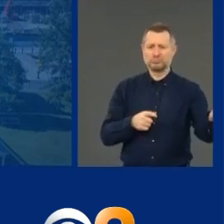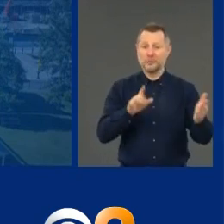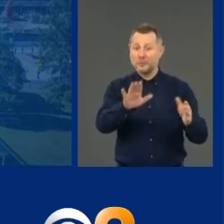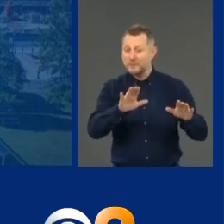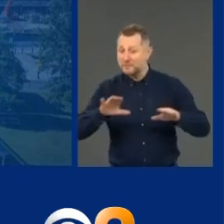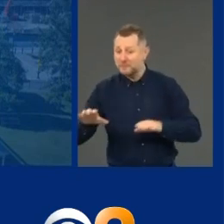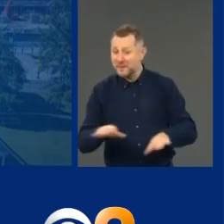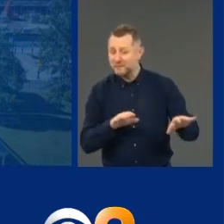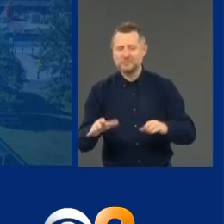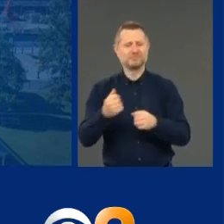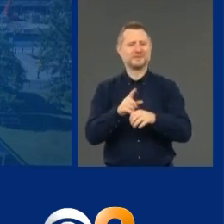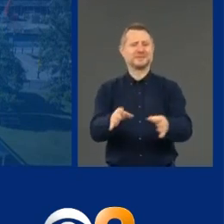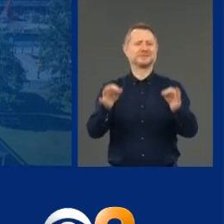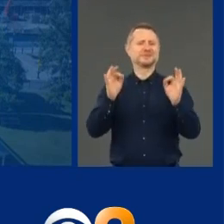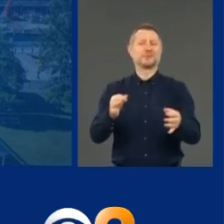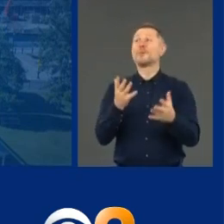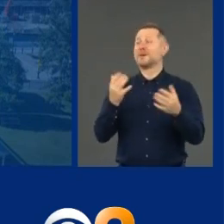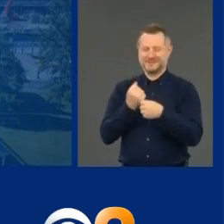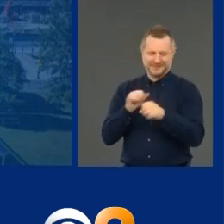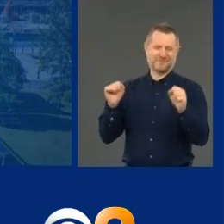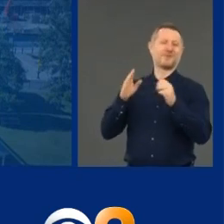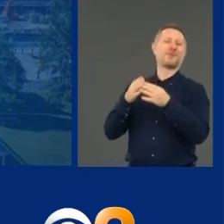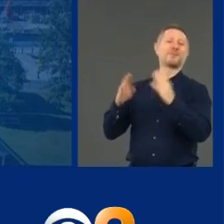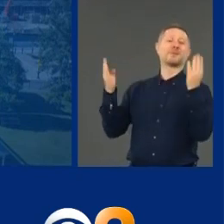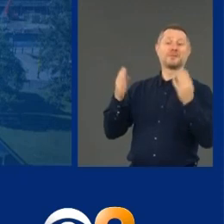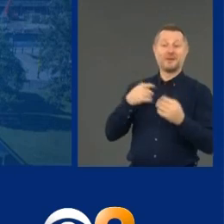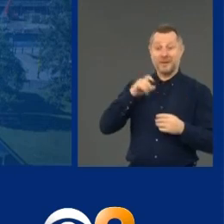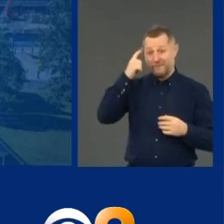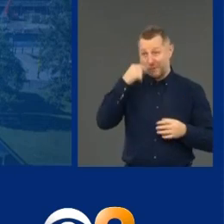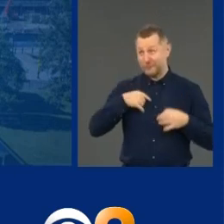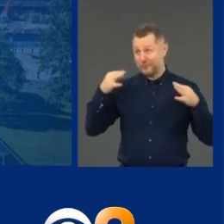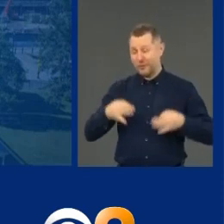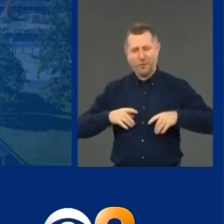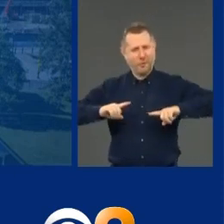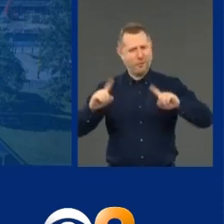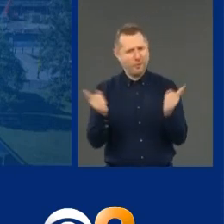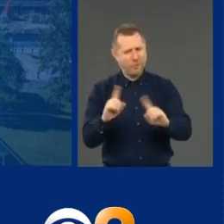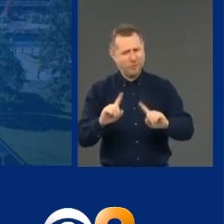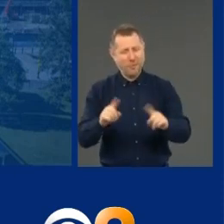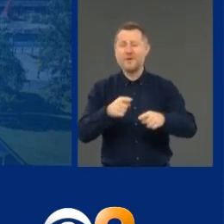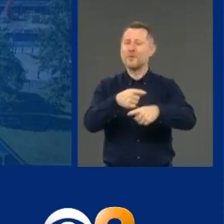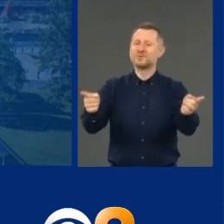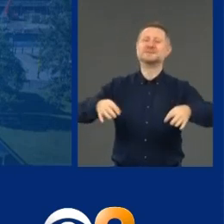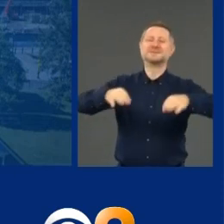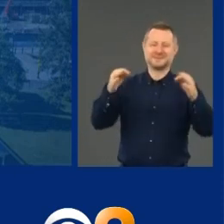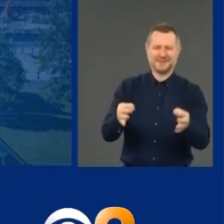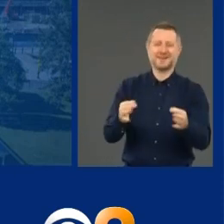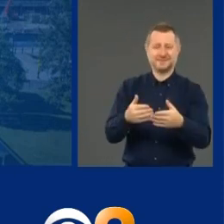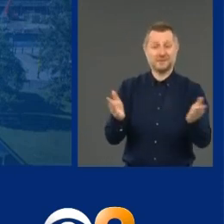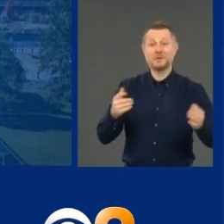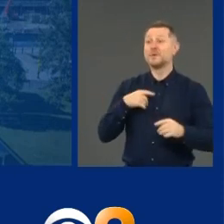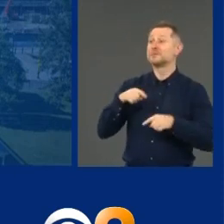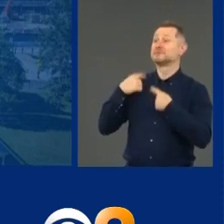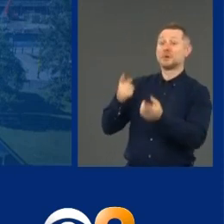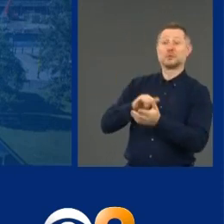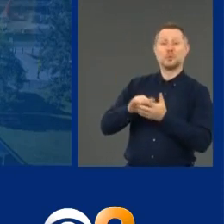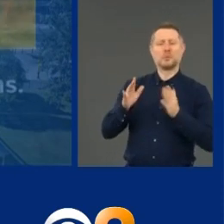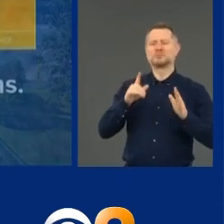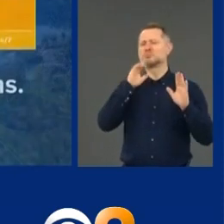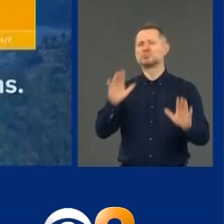nothing to do with anything else. This is what people do. And New Yorkers have been great in understanding the situation